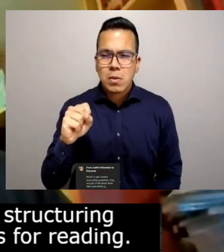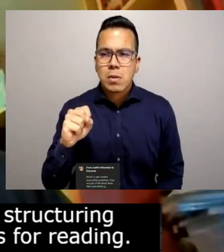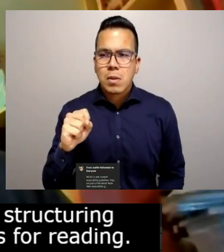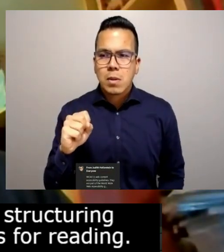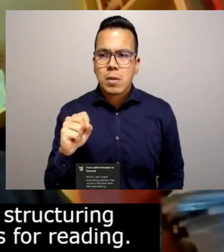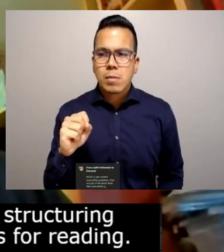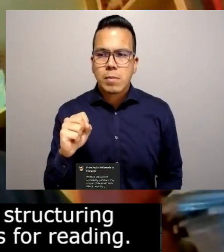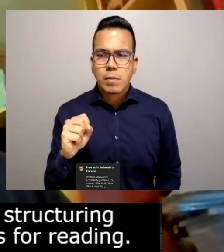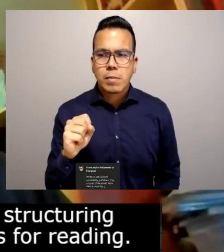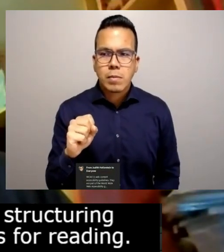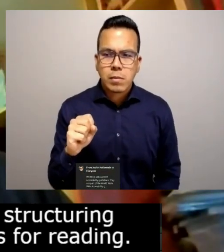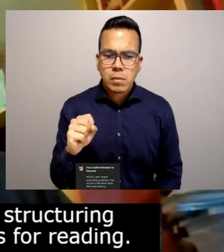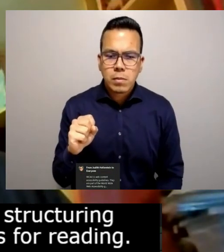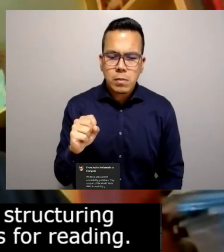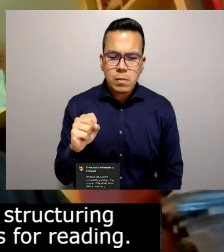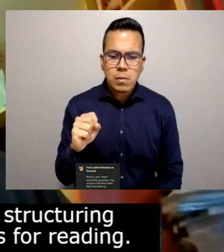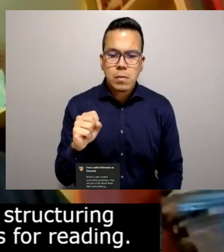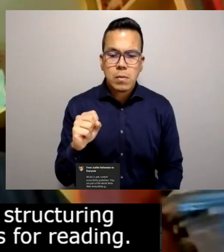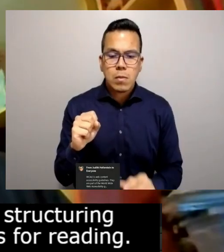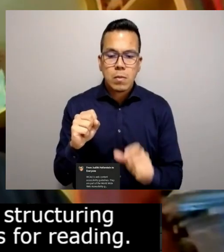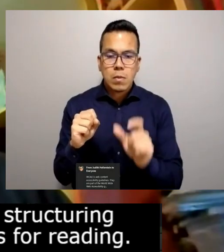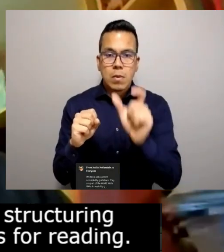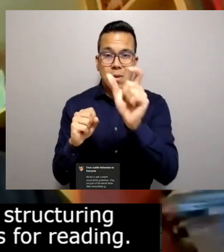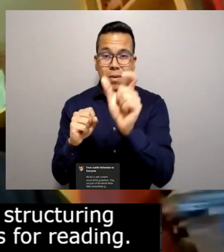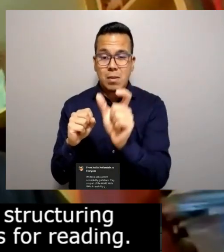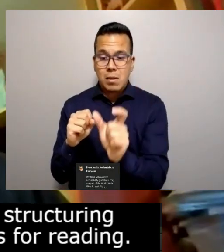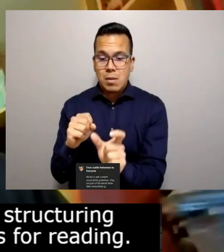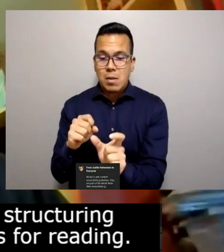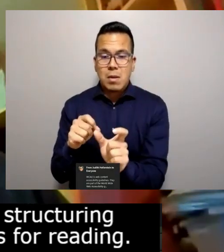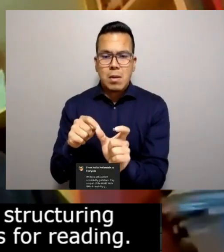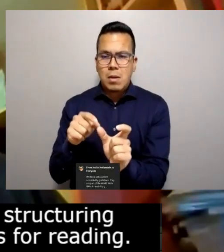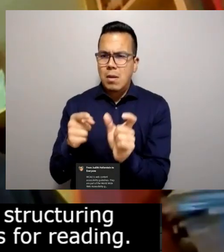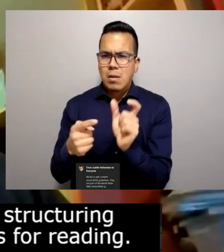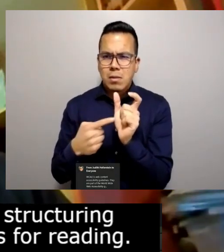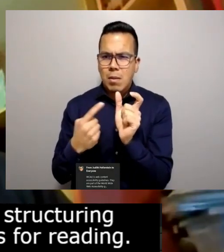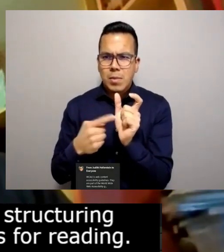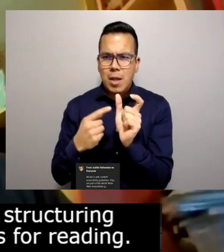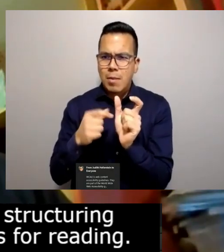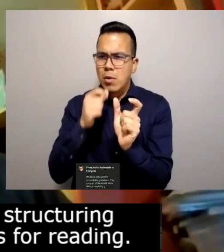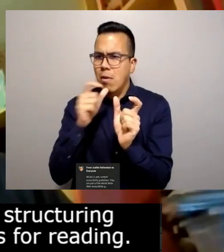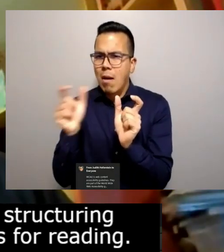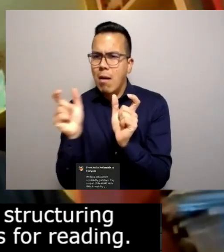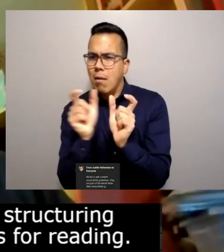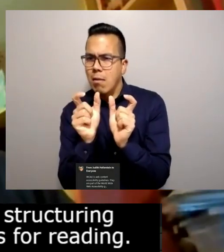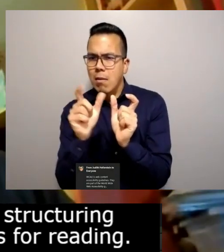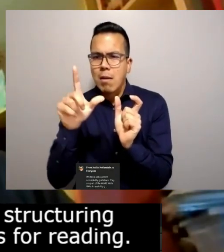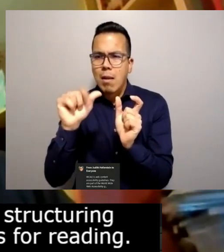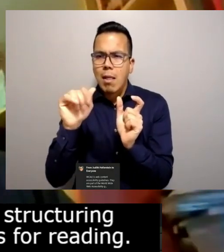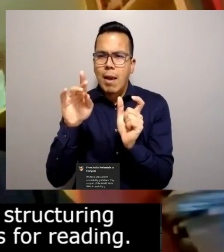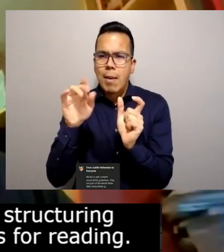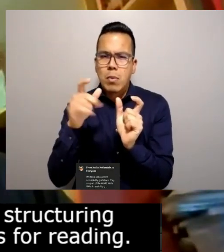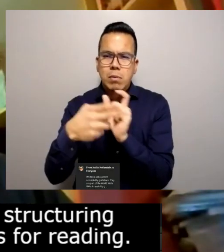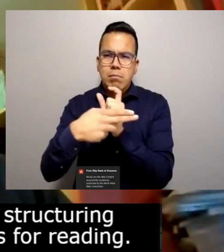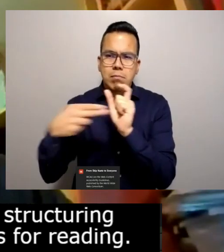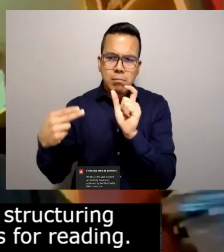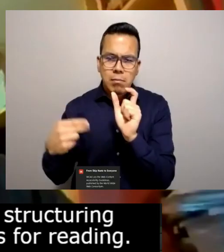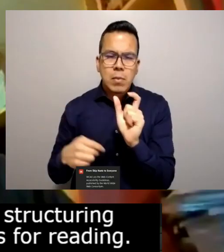are often abused, and unnamed form fields is a big problem uh,